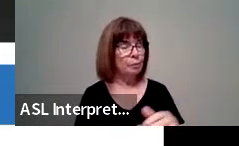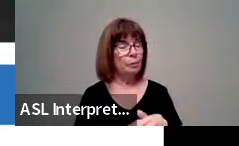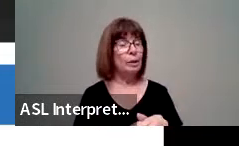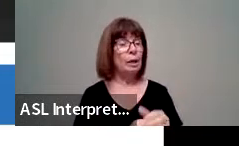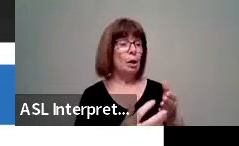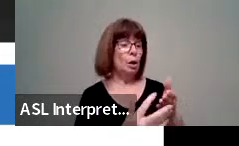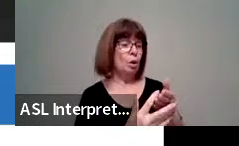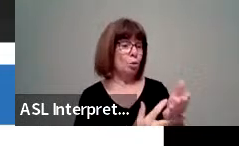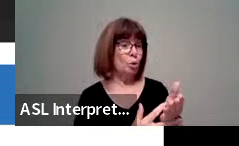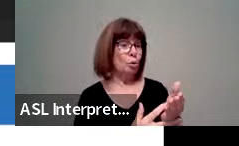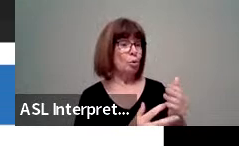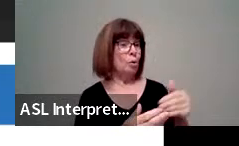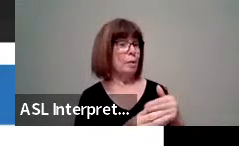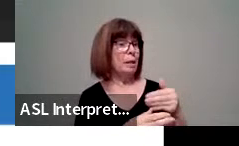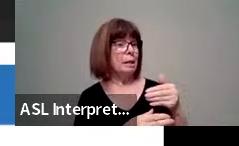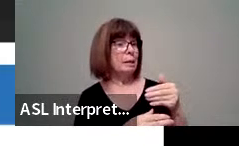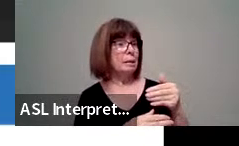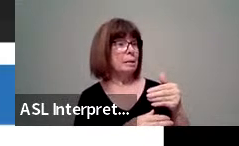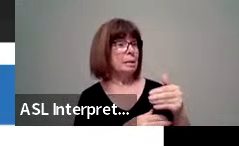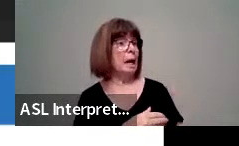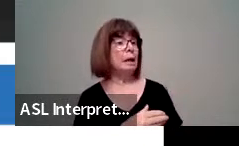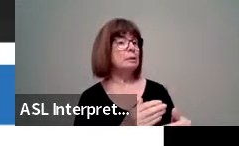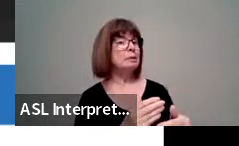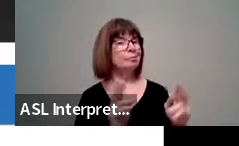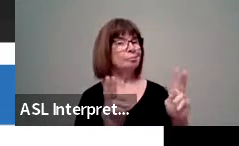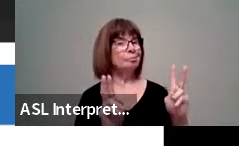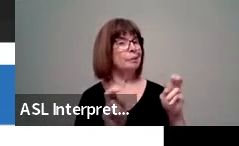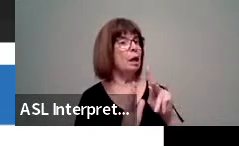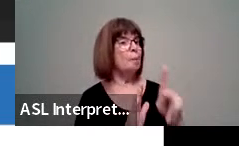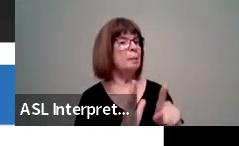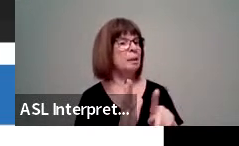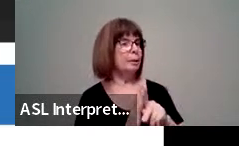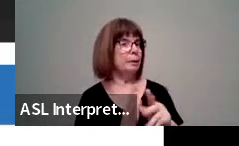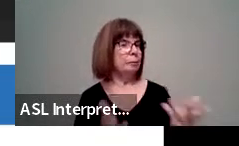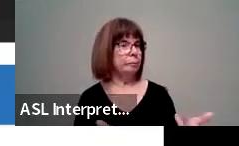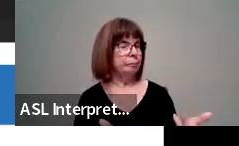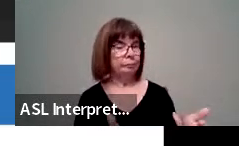through this next period kind of thing. So